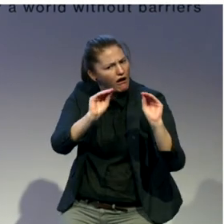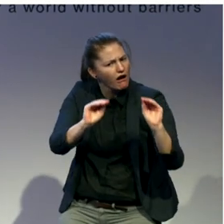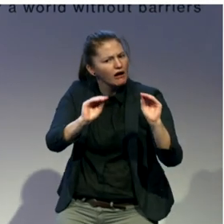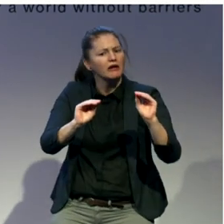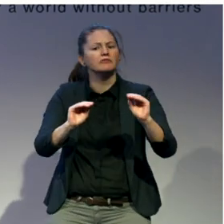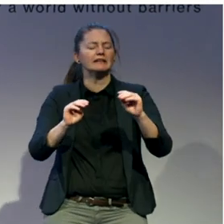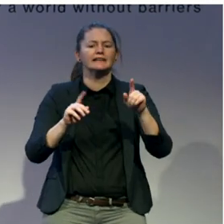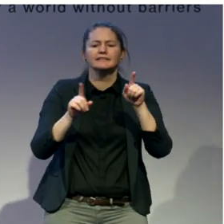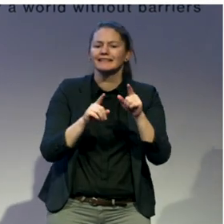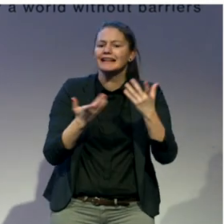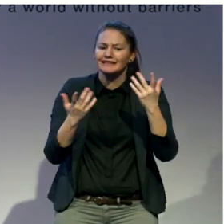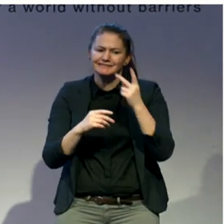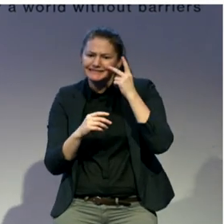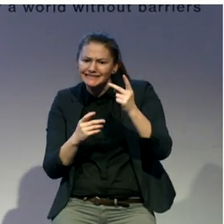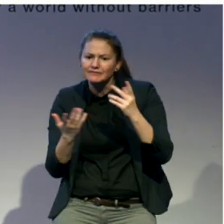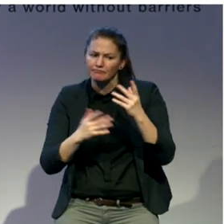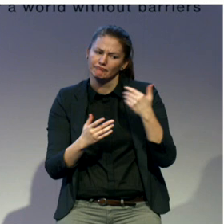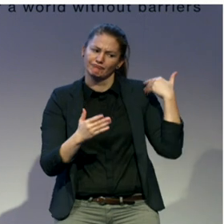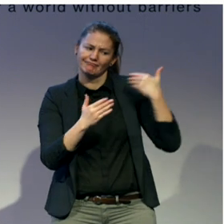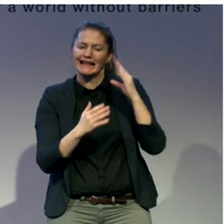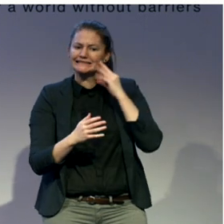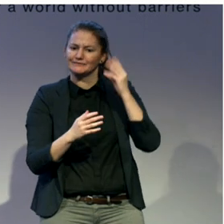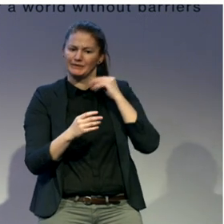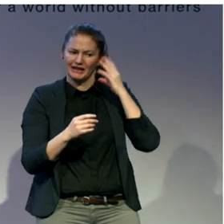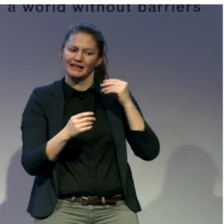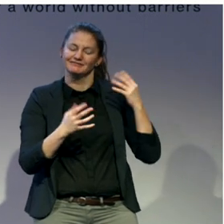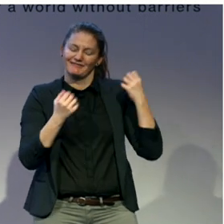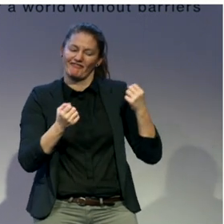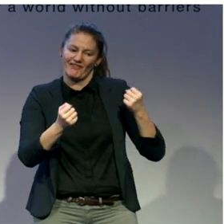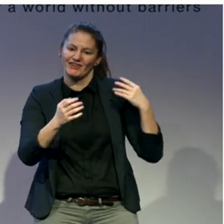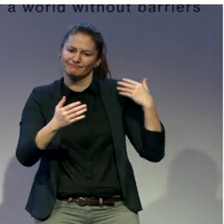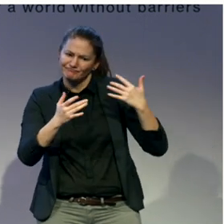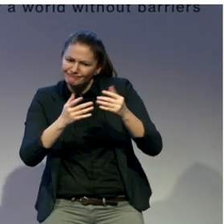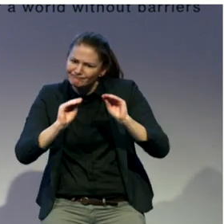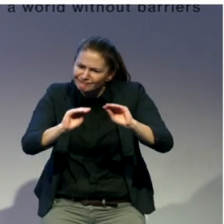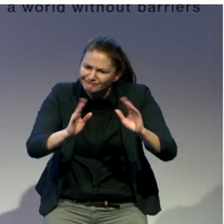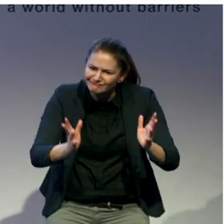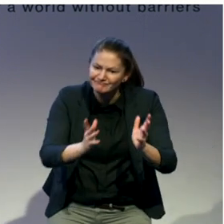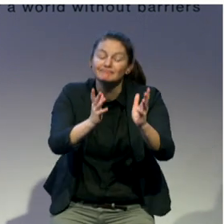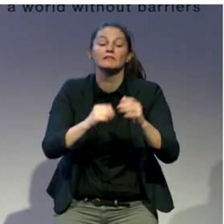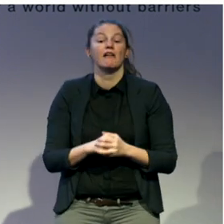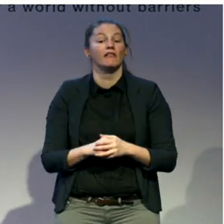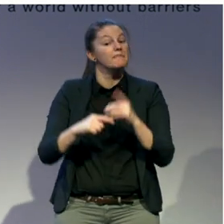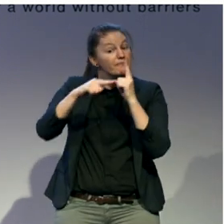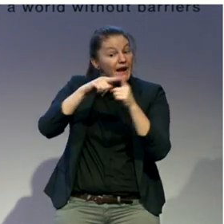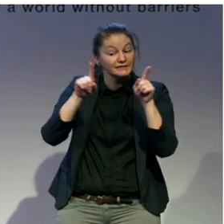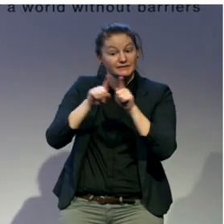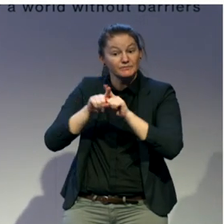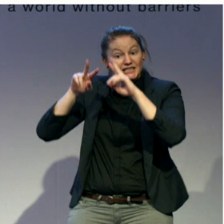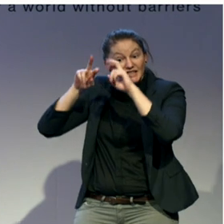Research showed that more than 50% of women with psychosocial disabilities experience sexual assault during their